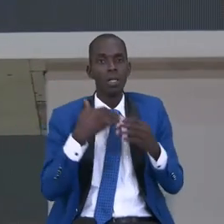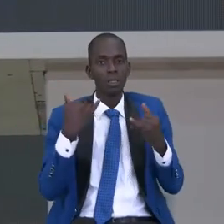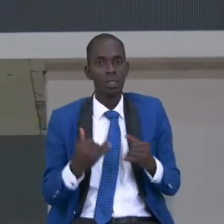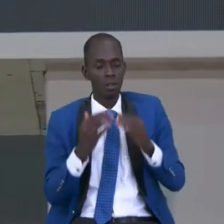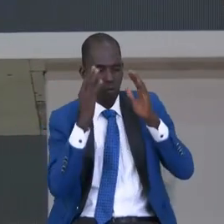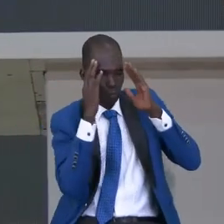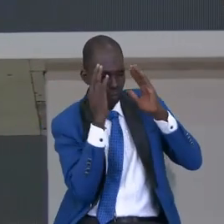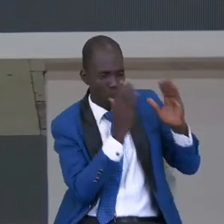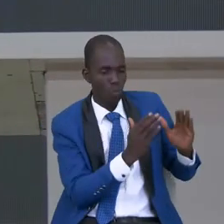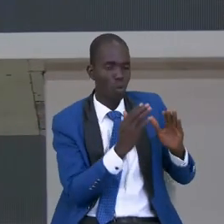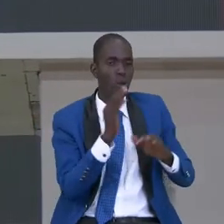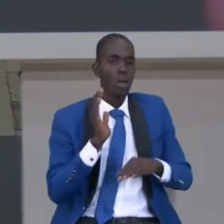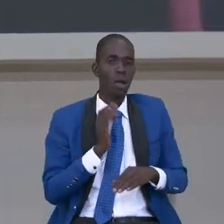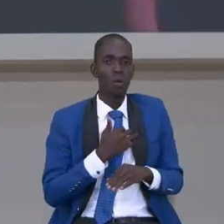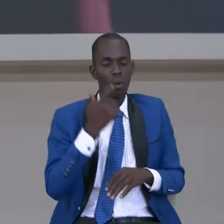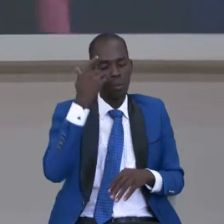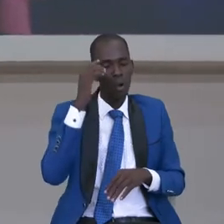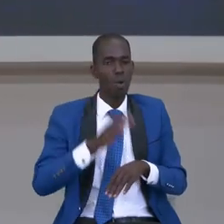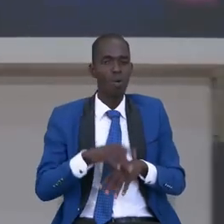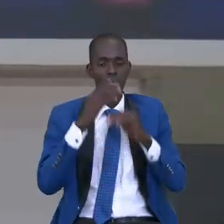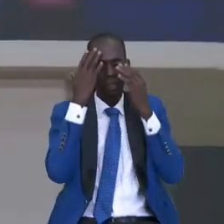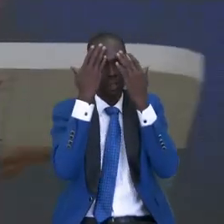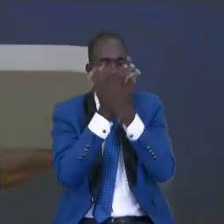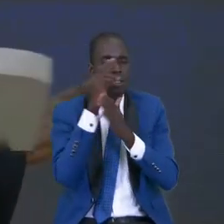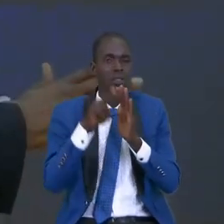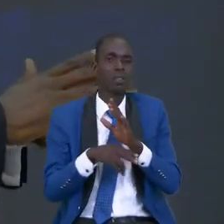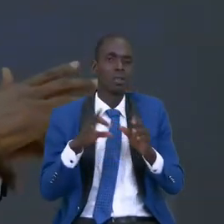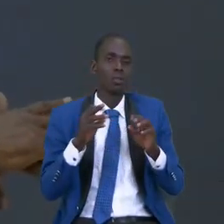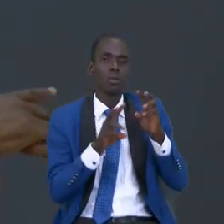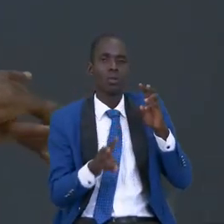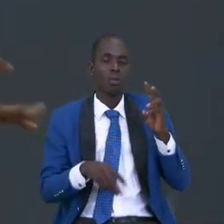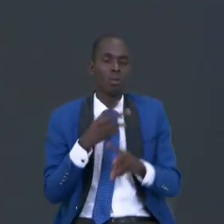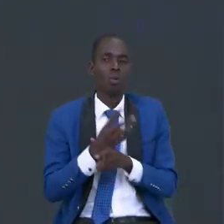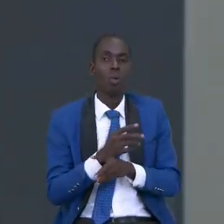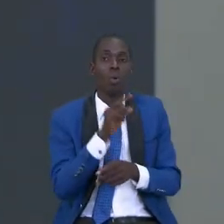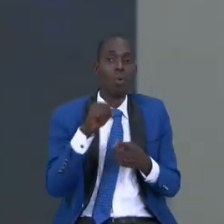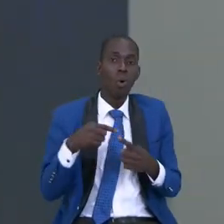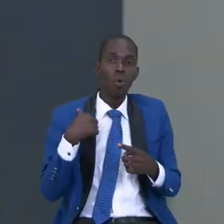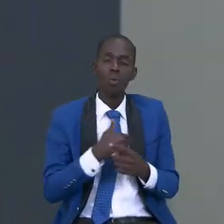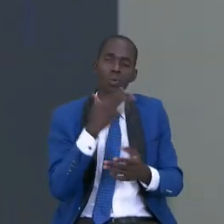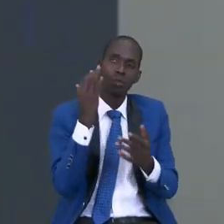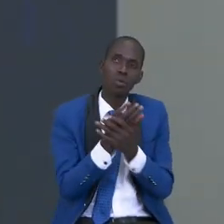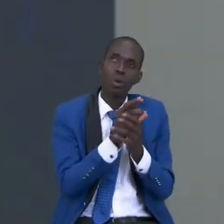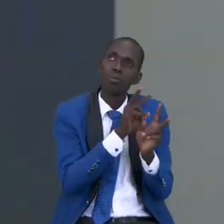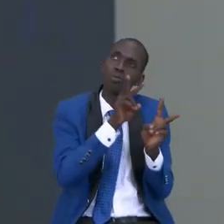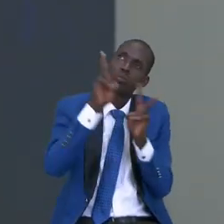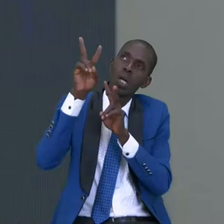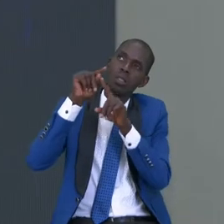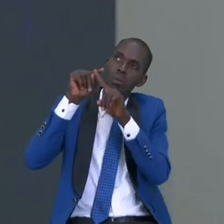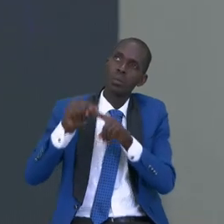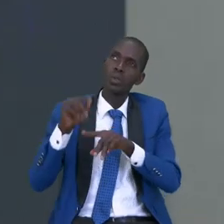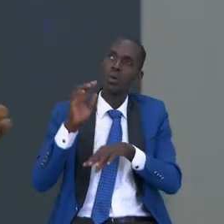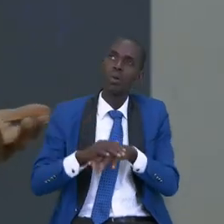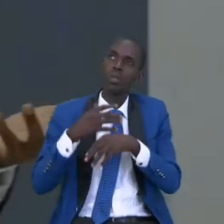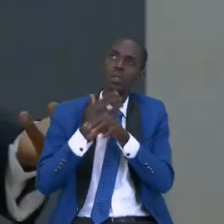the darkness in the world. When we take our eyes away from the creator of the whole